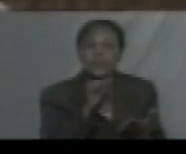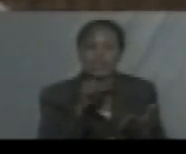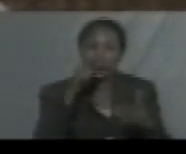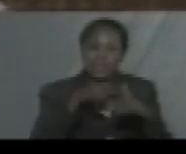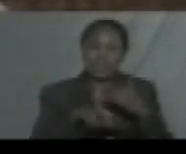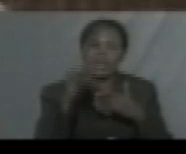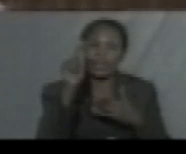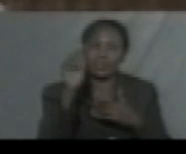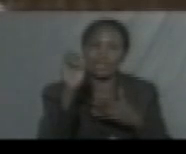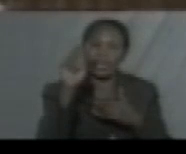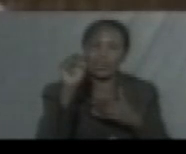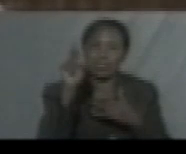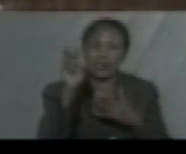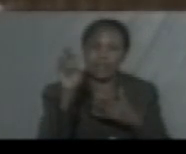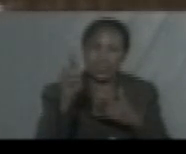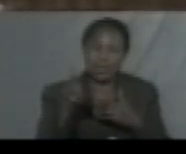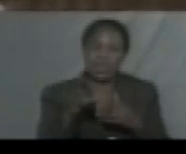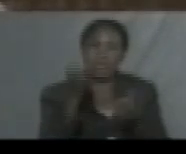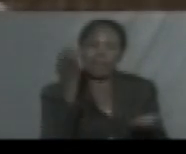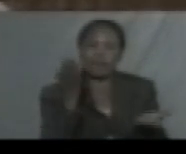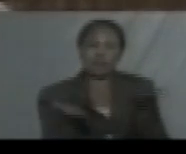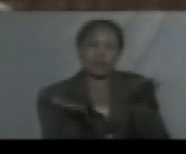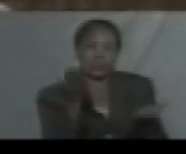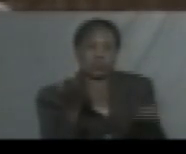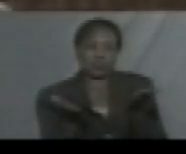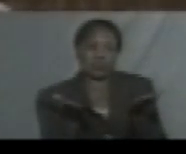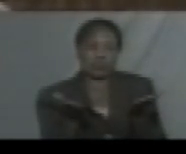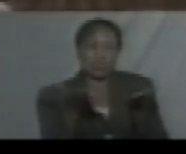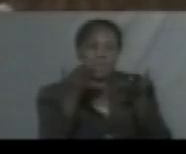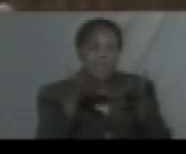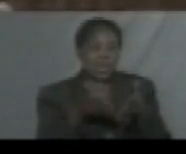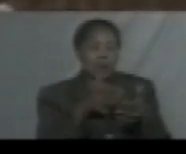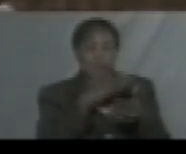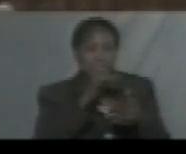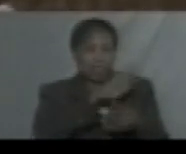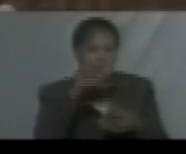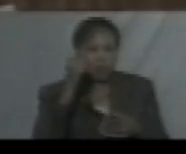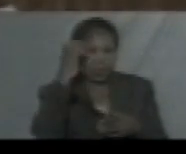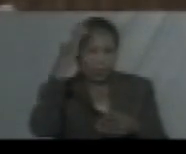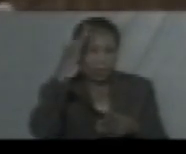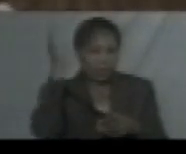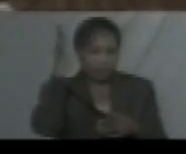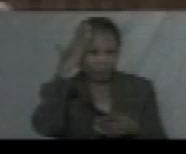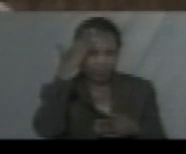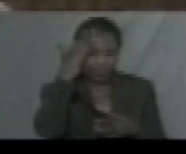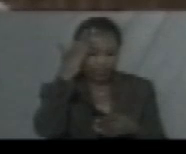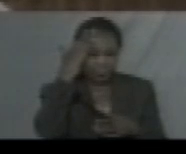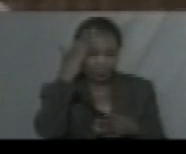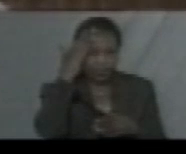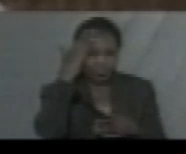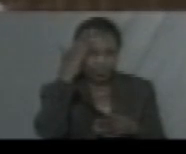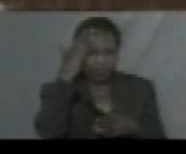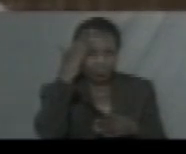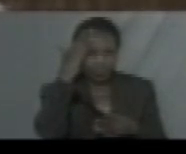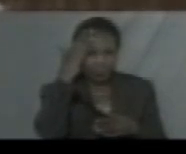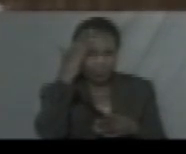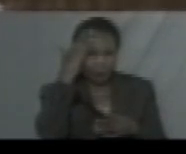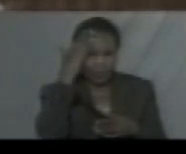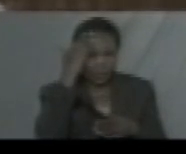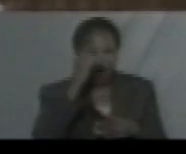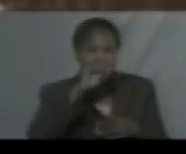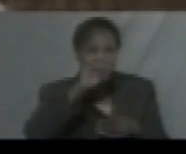tender evaluation. My Lord, let us have in the back of our mind that the